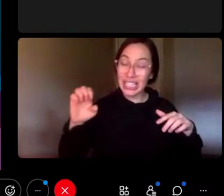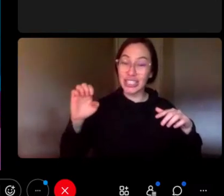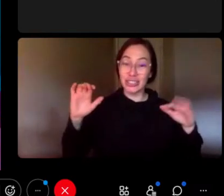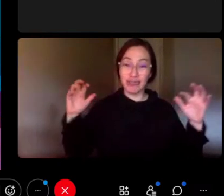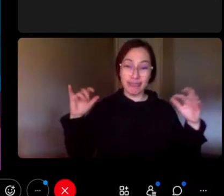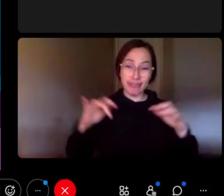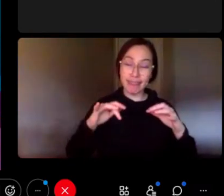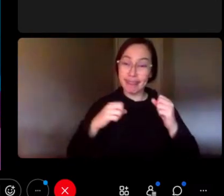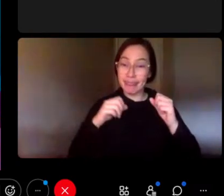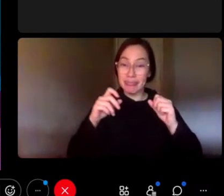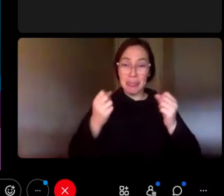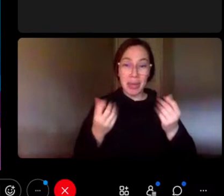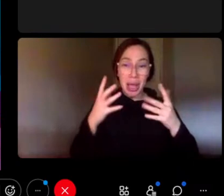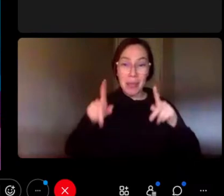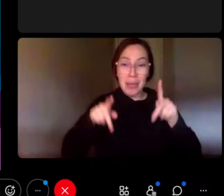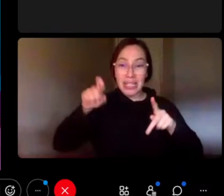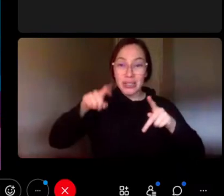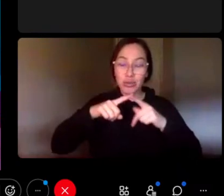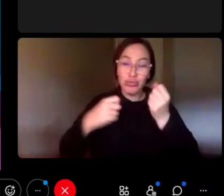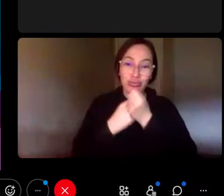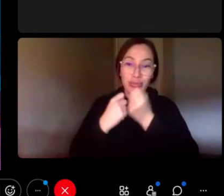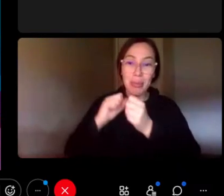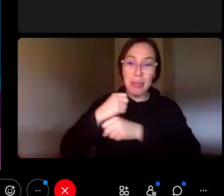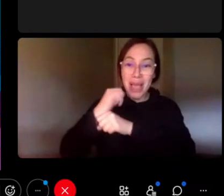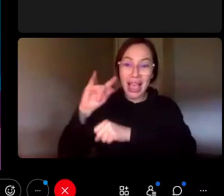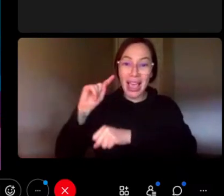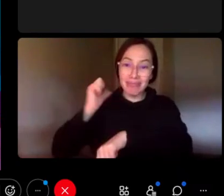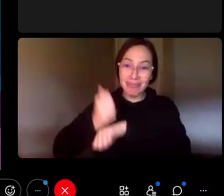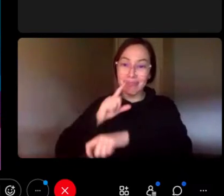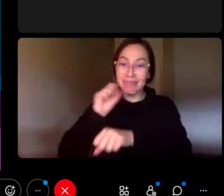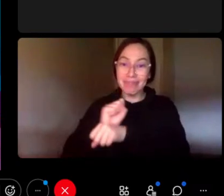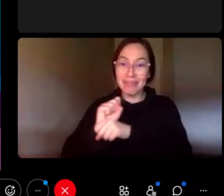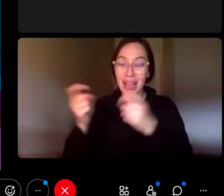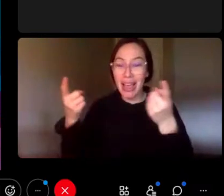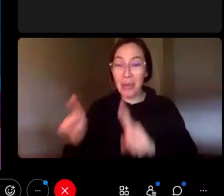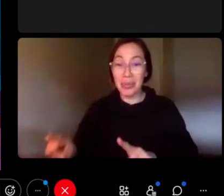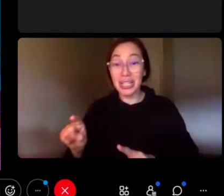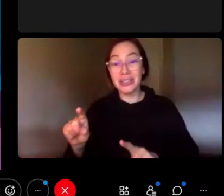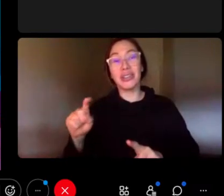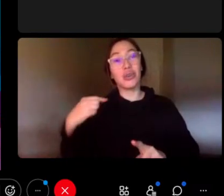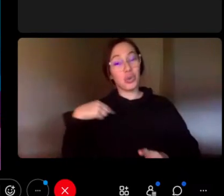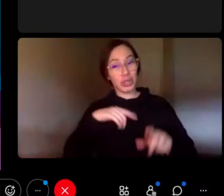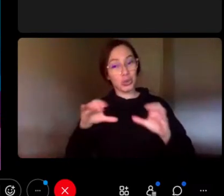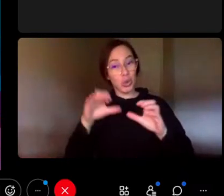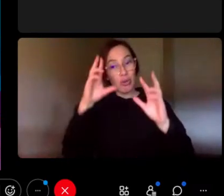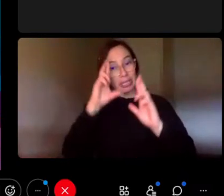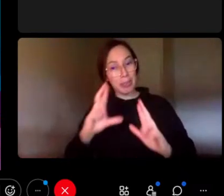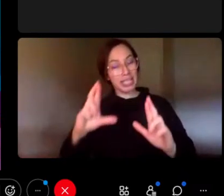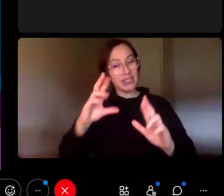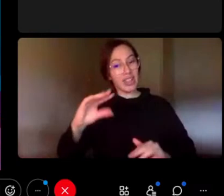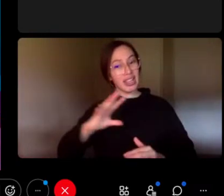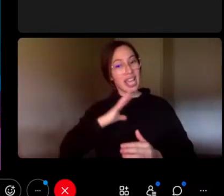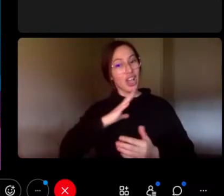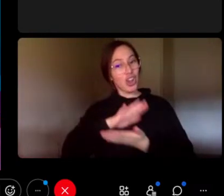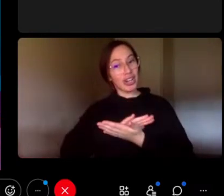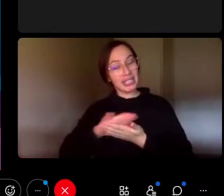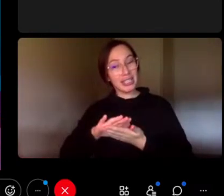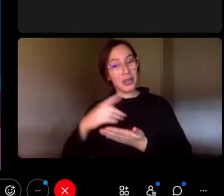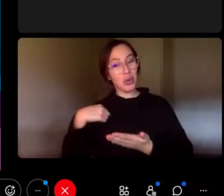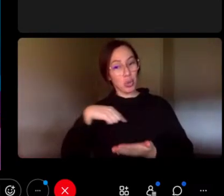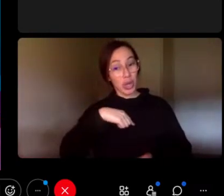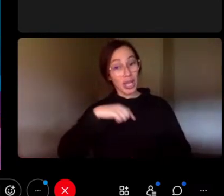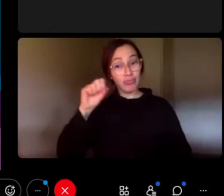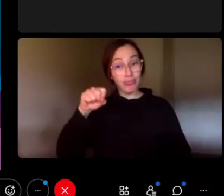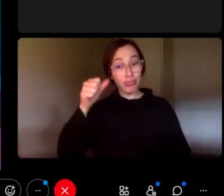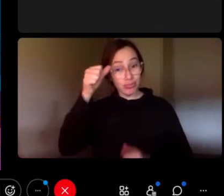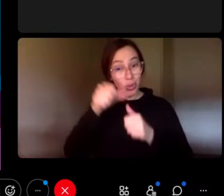things happen. And to me, when we do it respectfully and courteously, we are role